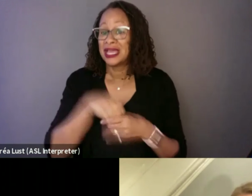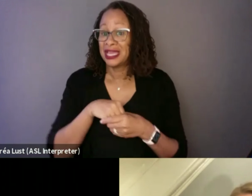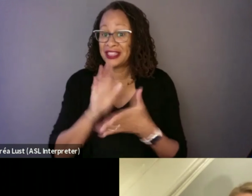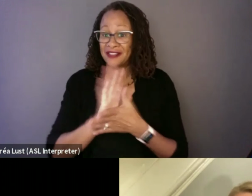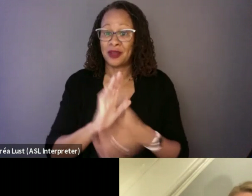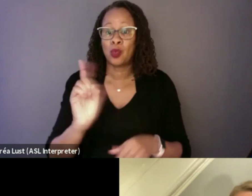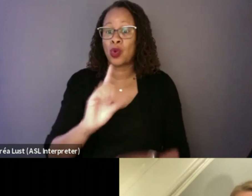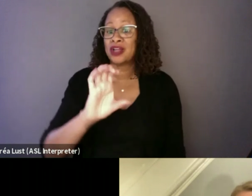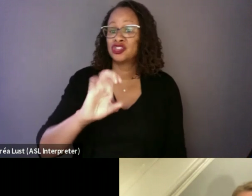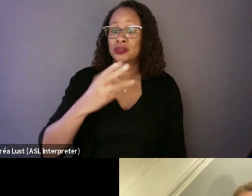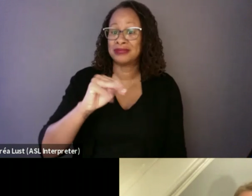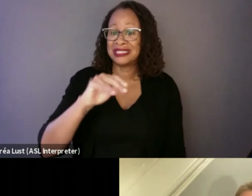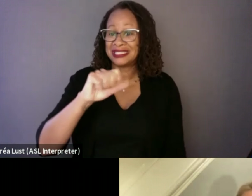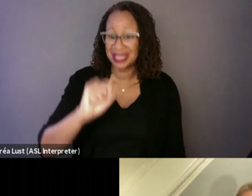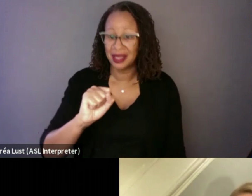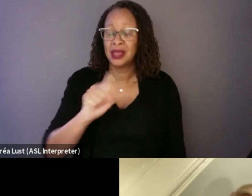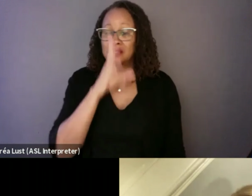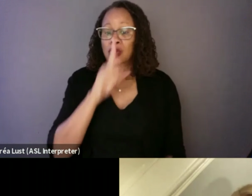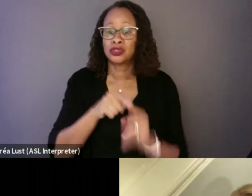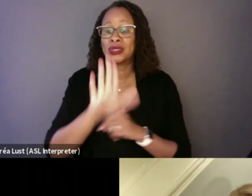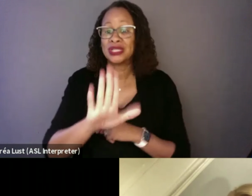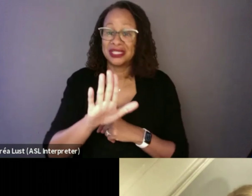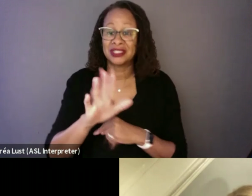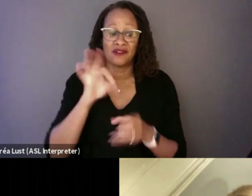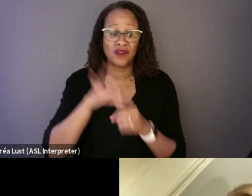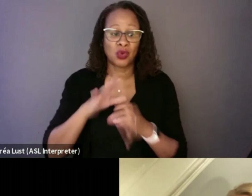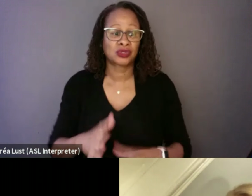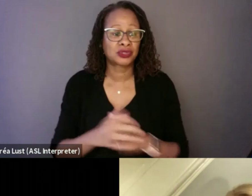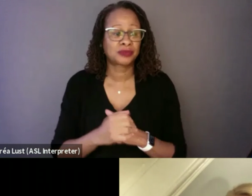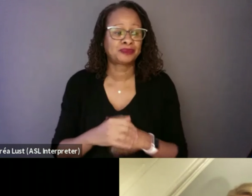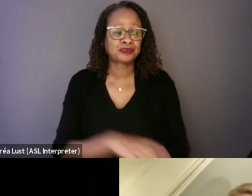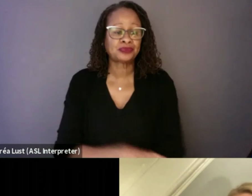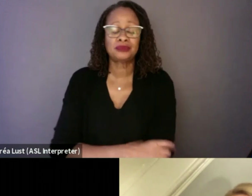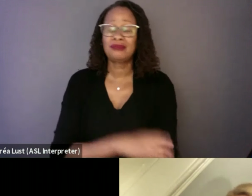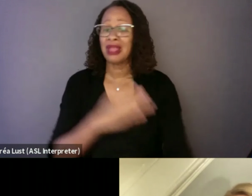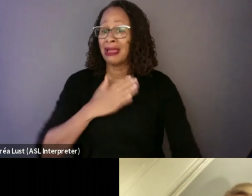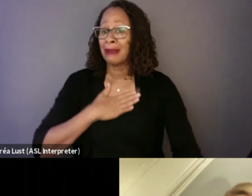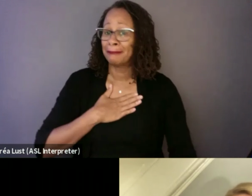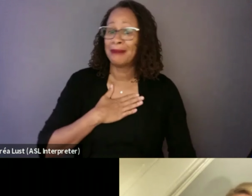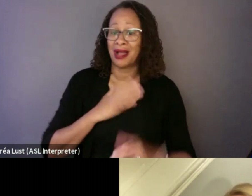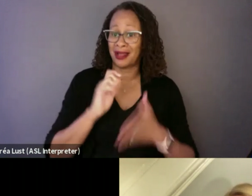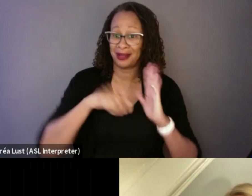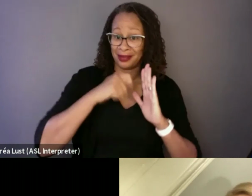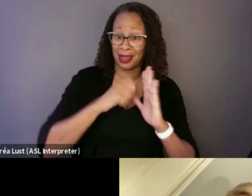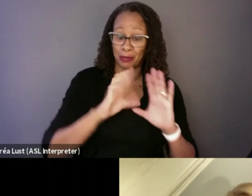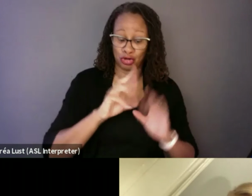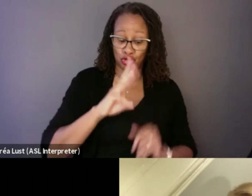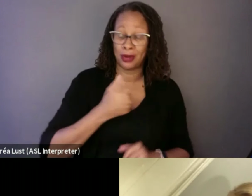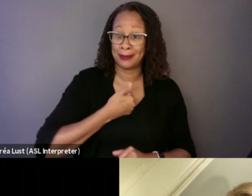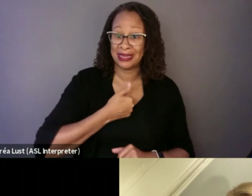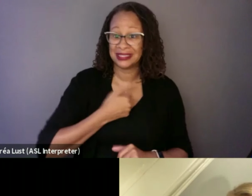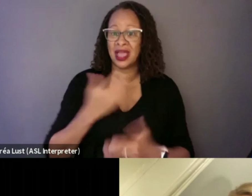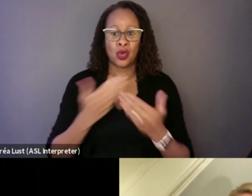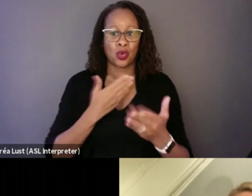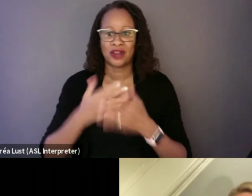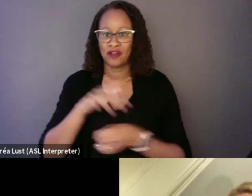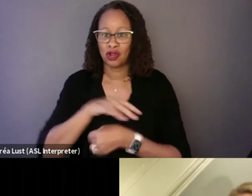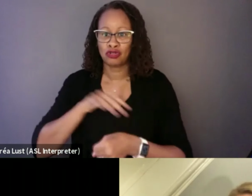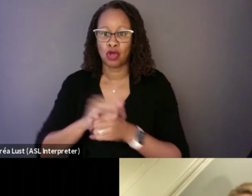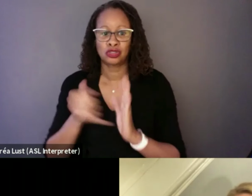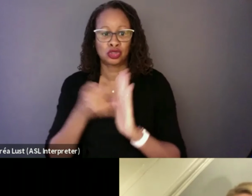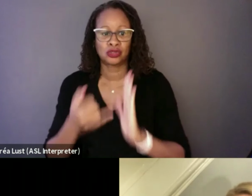addressing his voters, there's my camera crew and I and whatever local journalist is